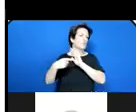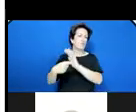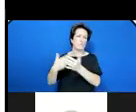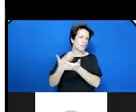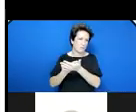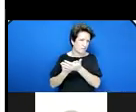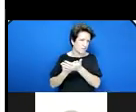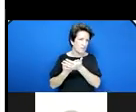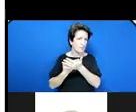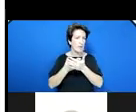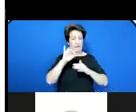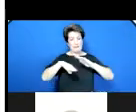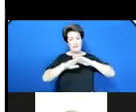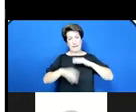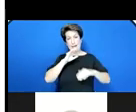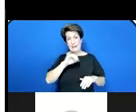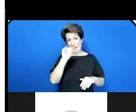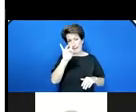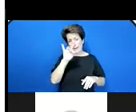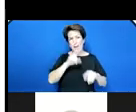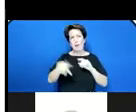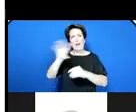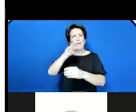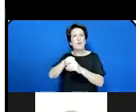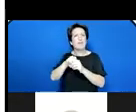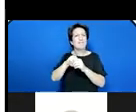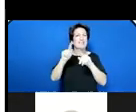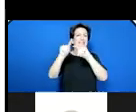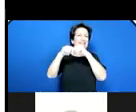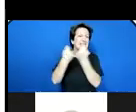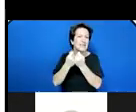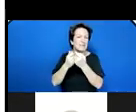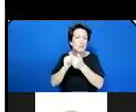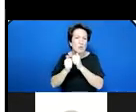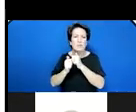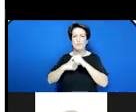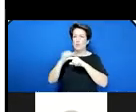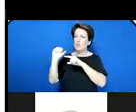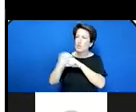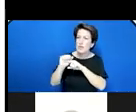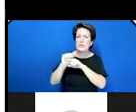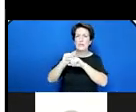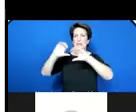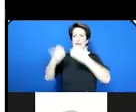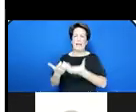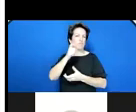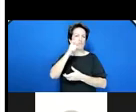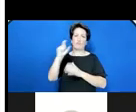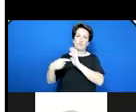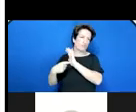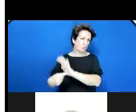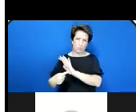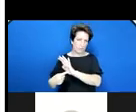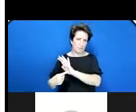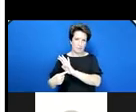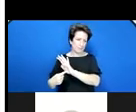are under 18 years of age and participating in organized sports, training, or certain classes. So,